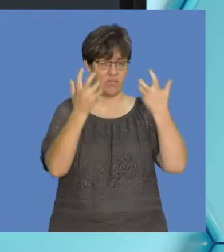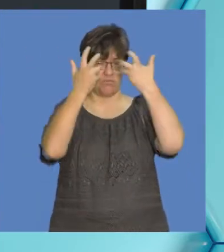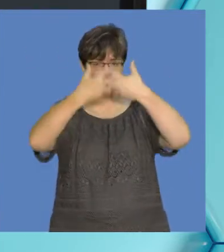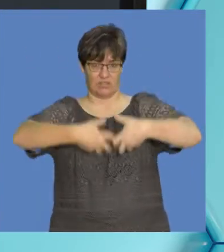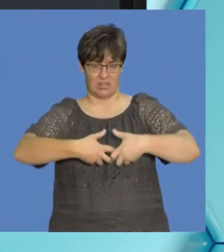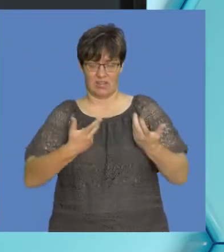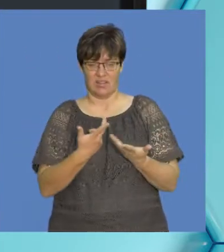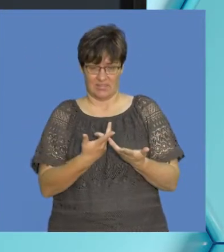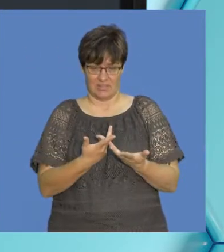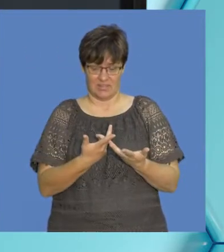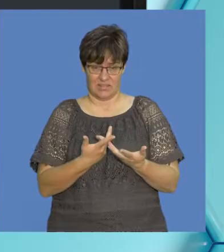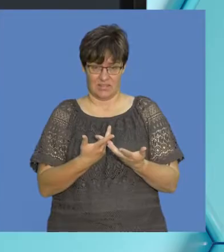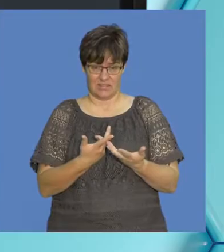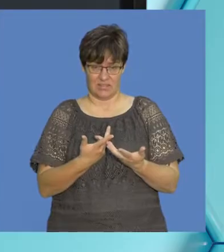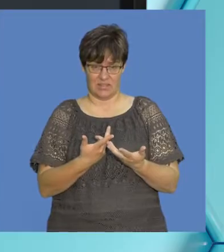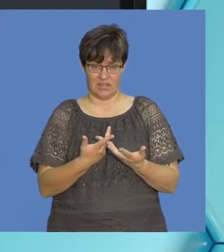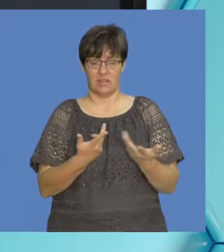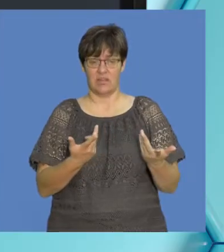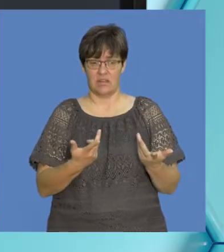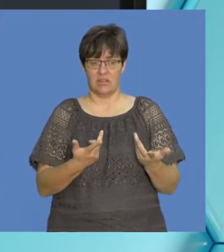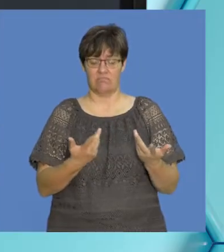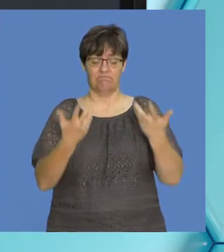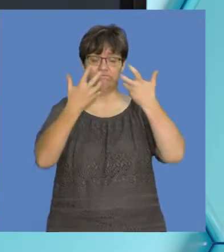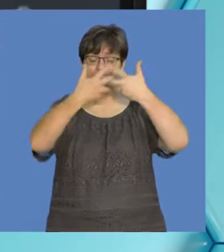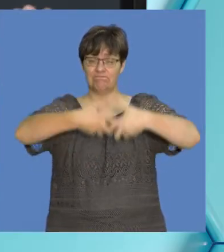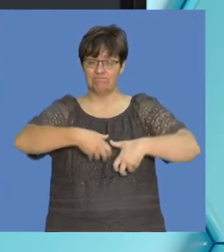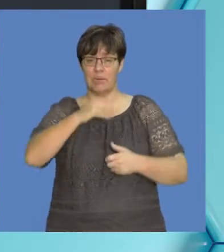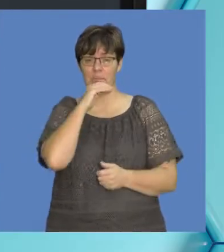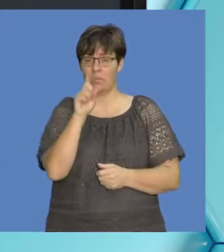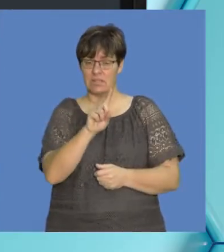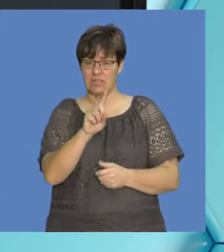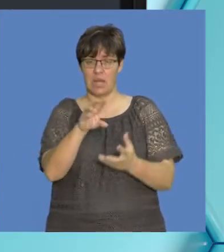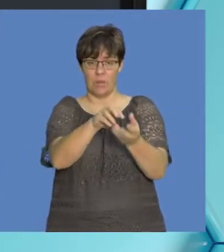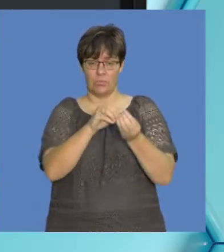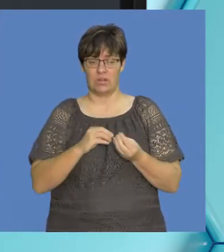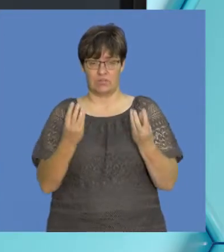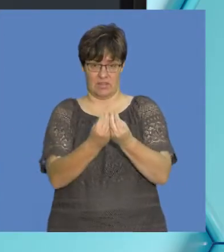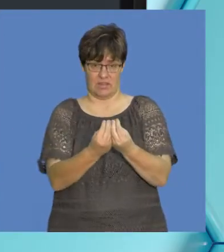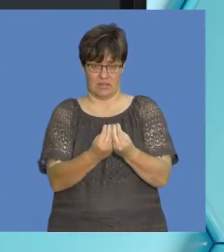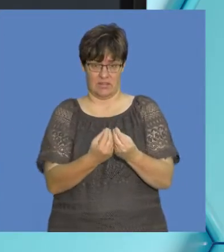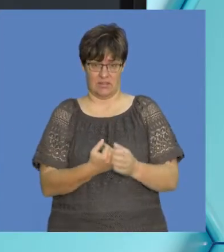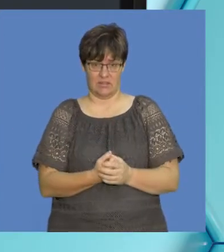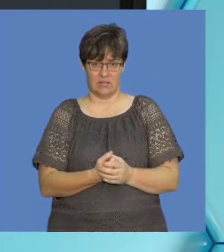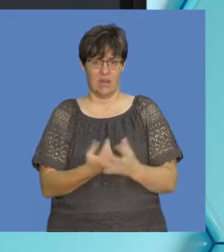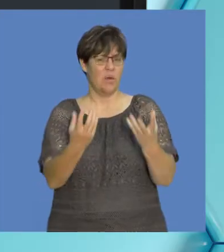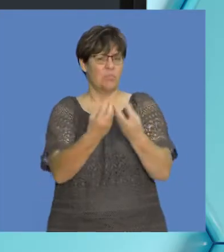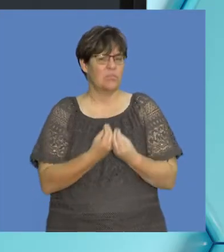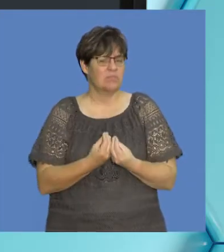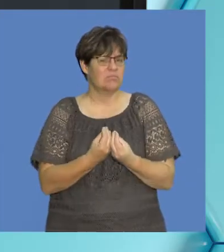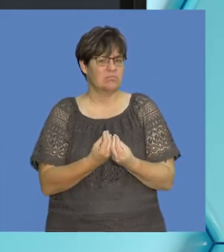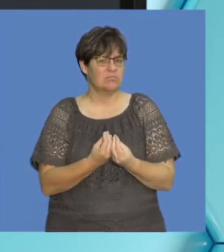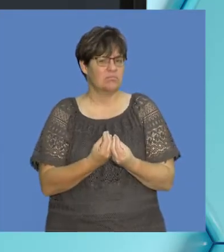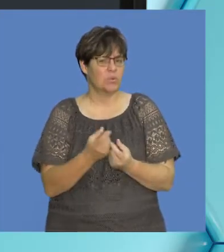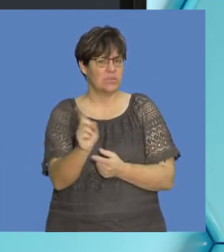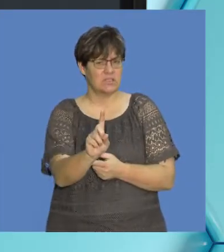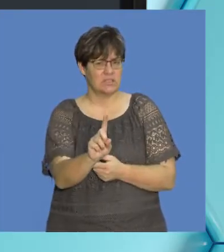reconcile, you bring together. So the word reconciliation means to bring together. Right, what are we bringing together here?